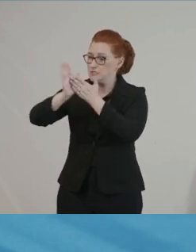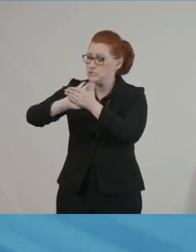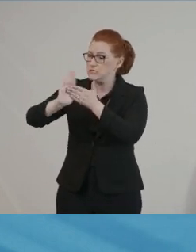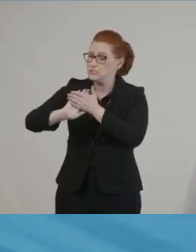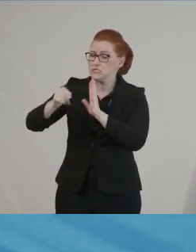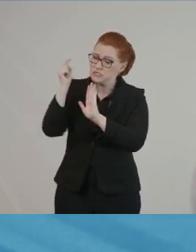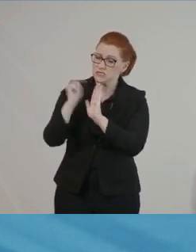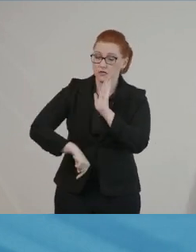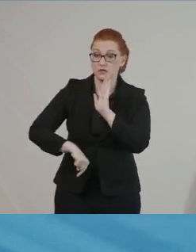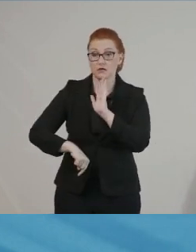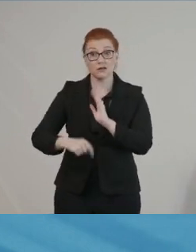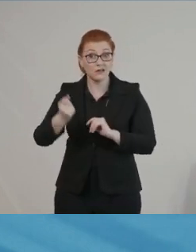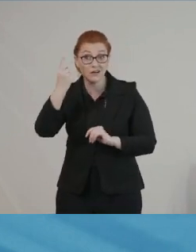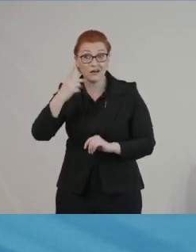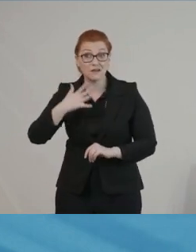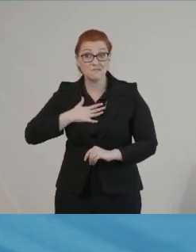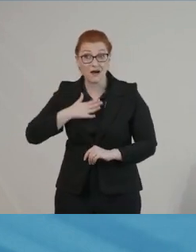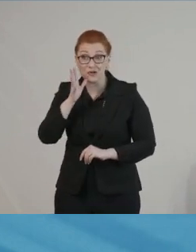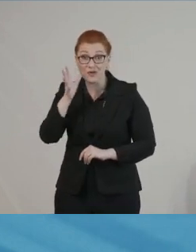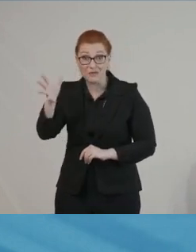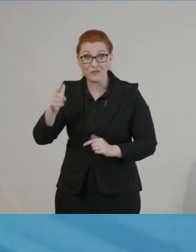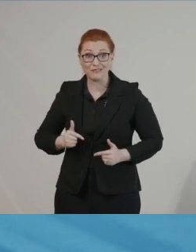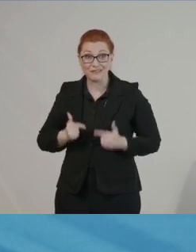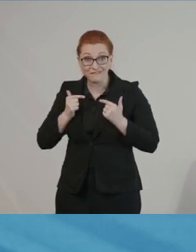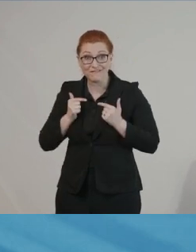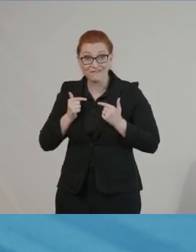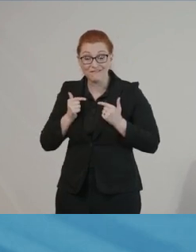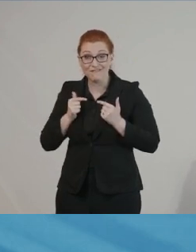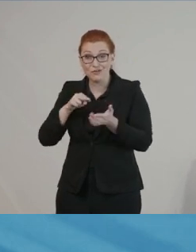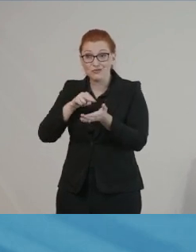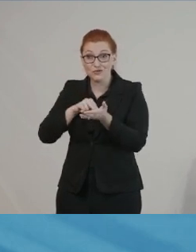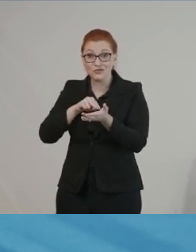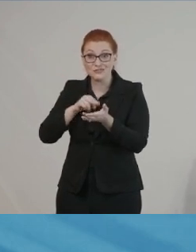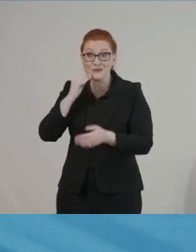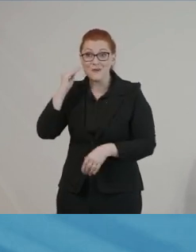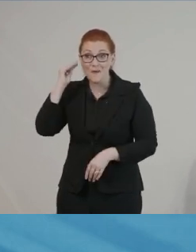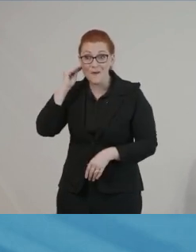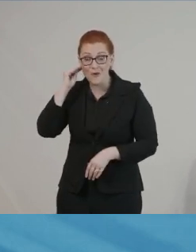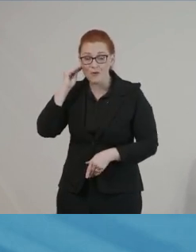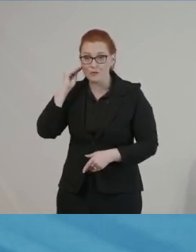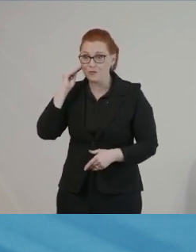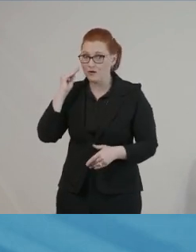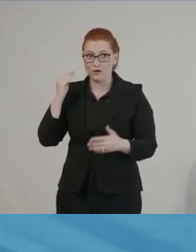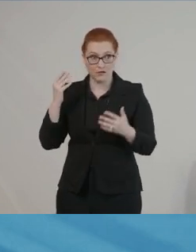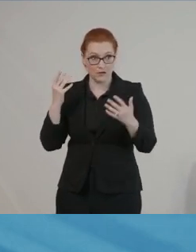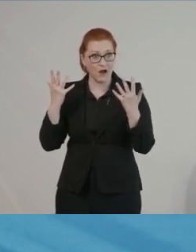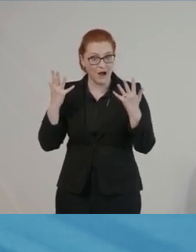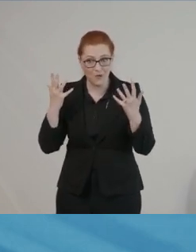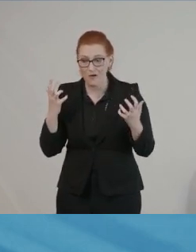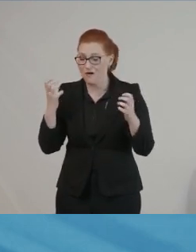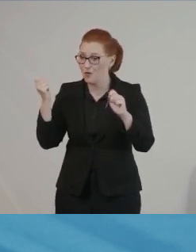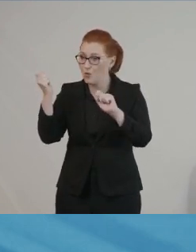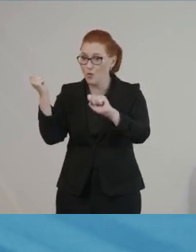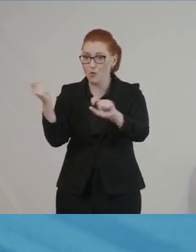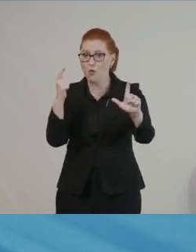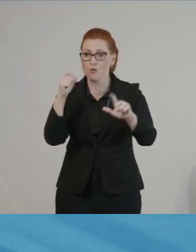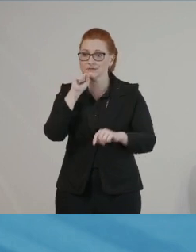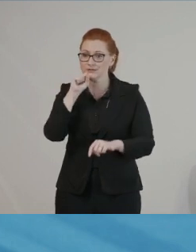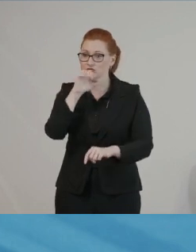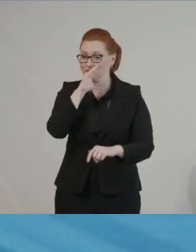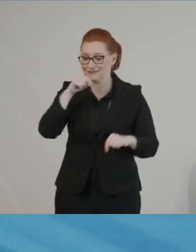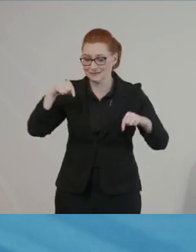My grandmother lives in one of these long-term care facilities. I want every Arizonans to have the same care